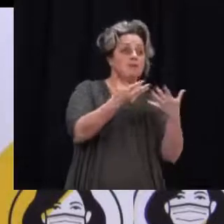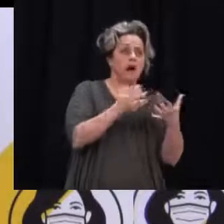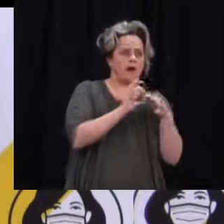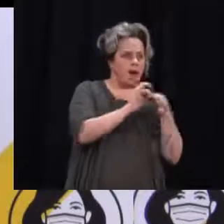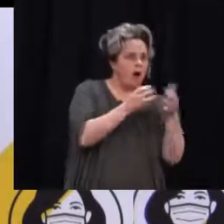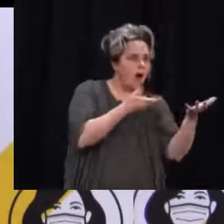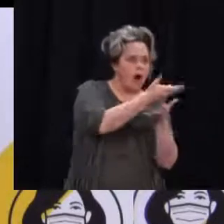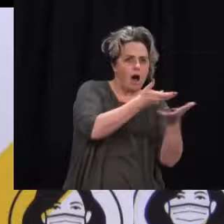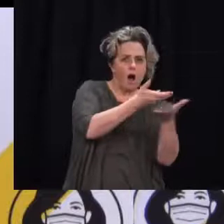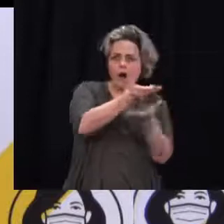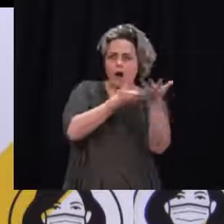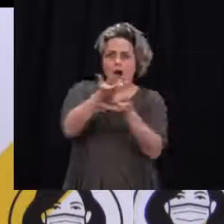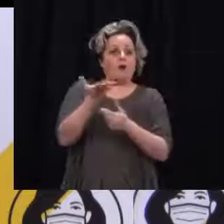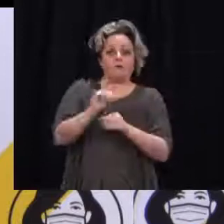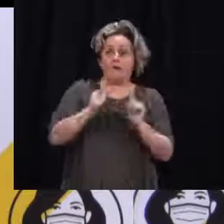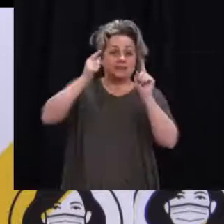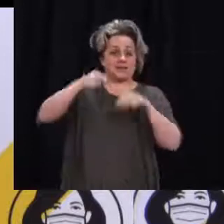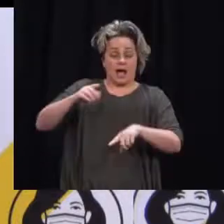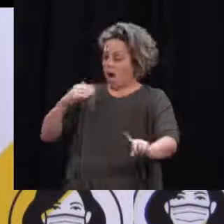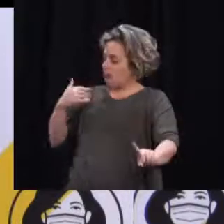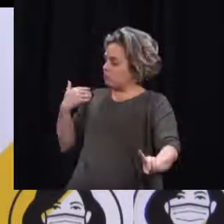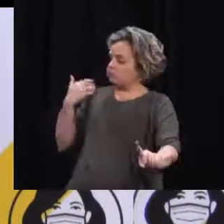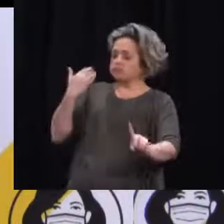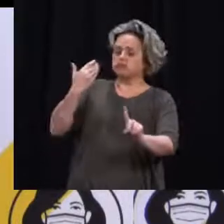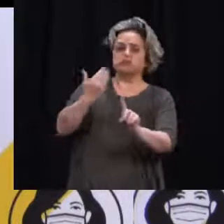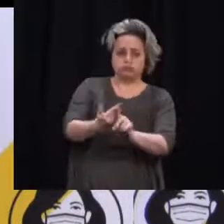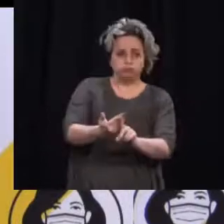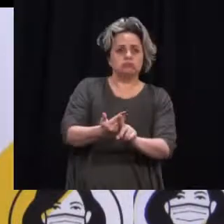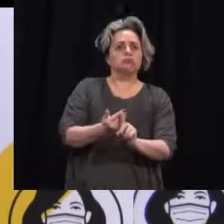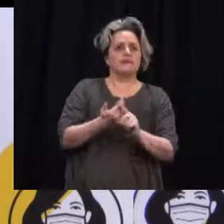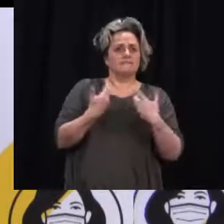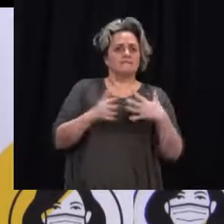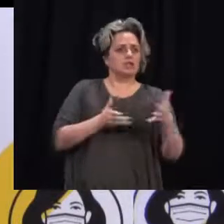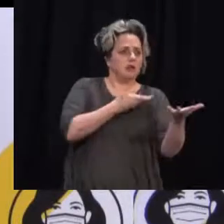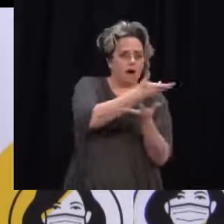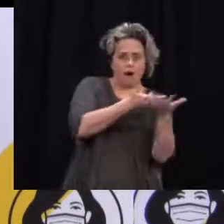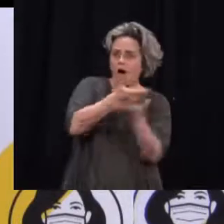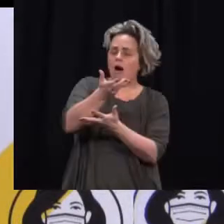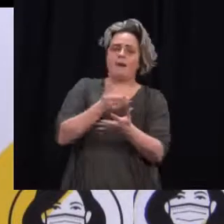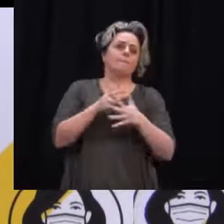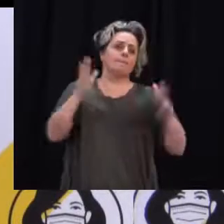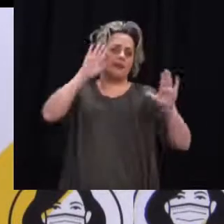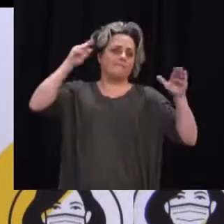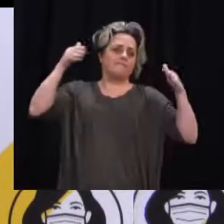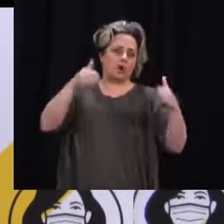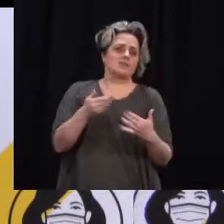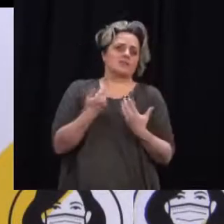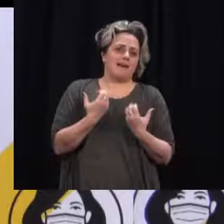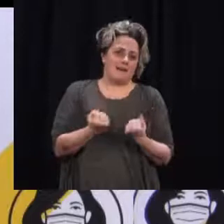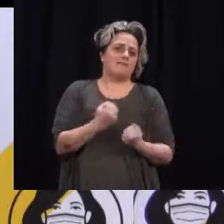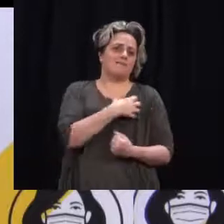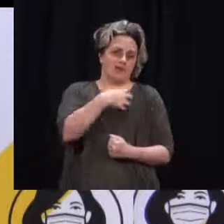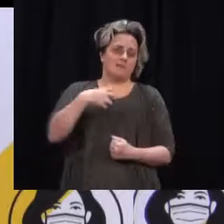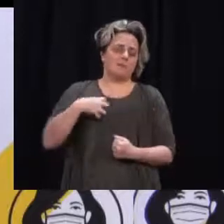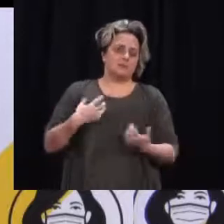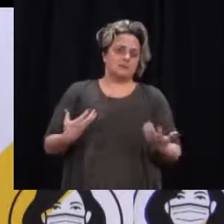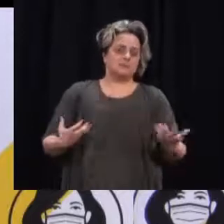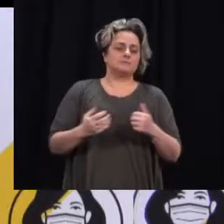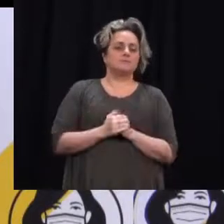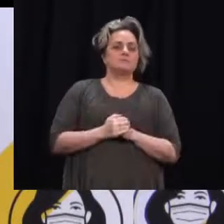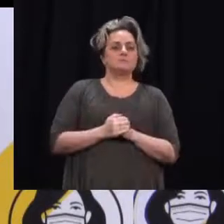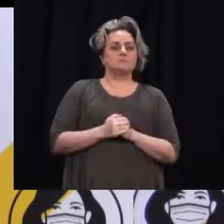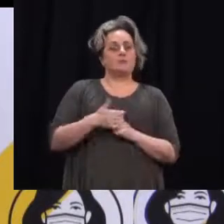and Pacific communities right from the start of the program, and that's been a big focus for us. I recognise